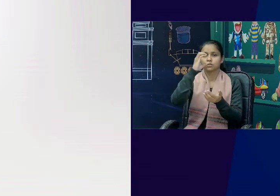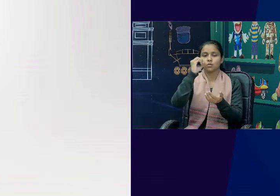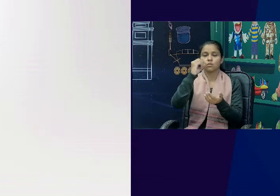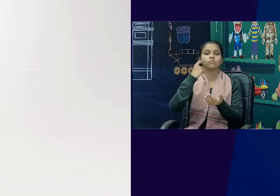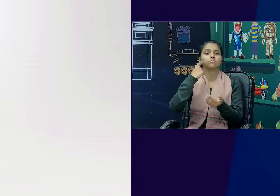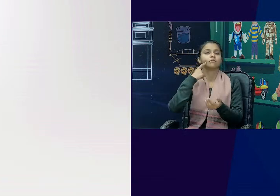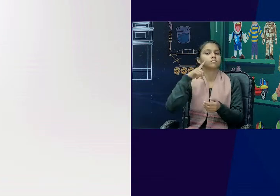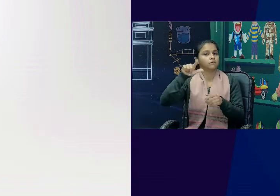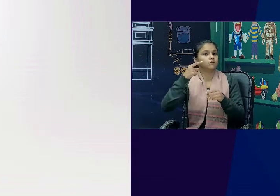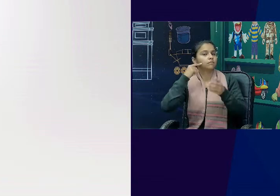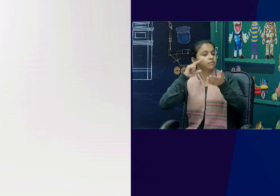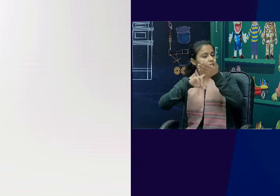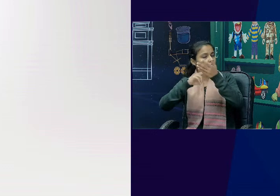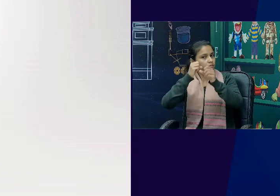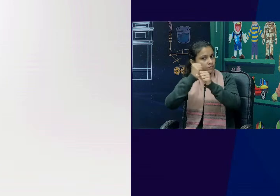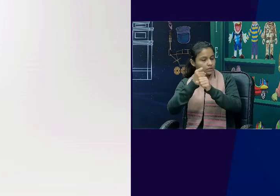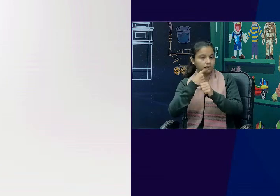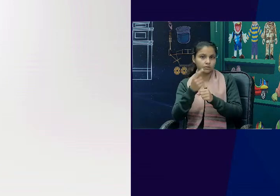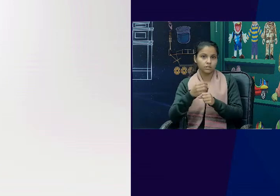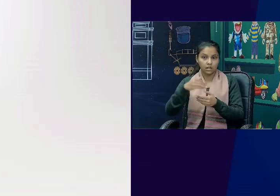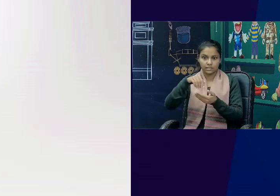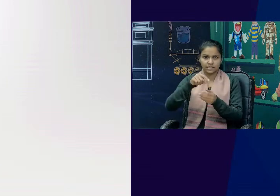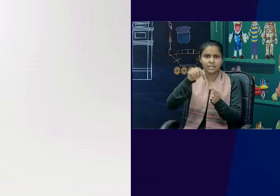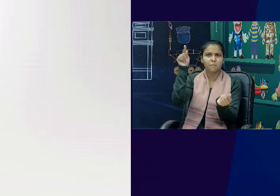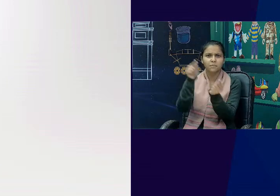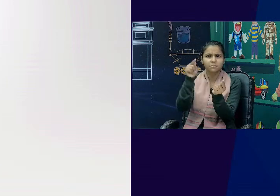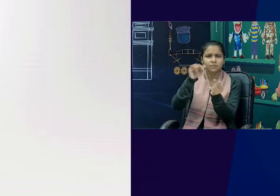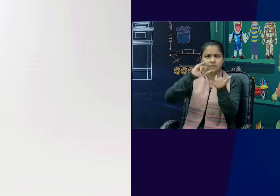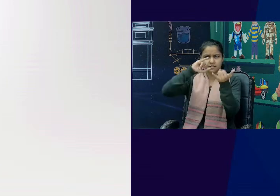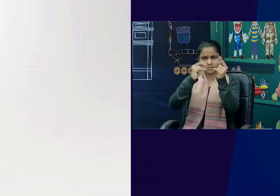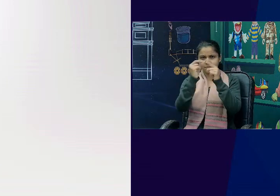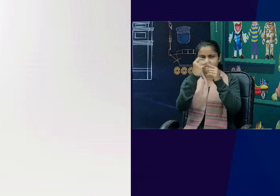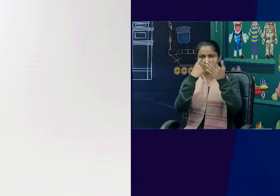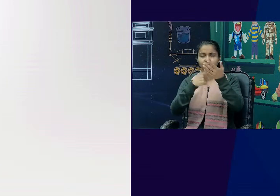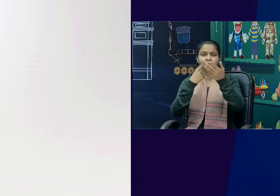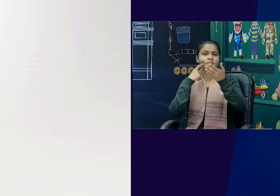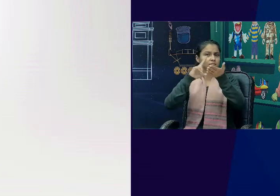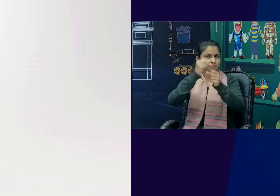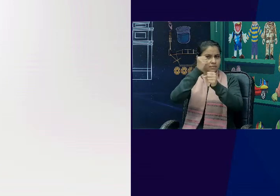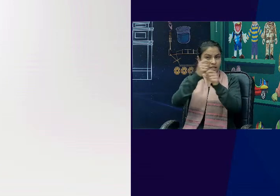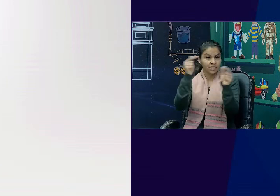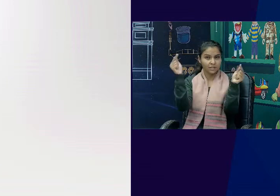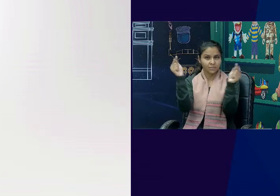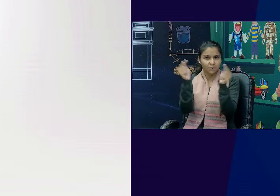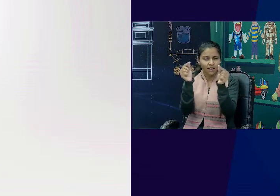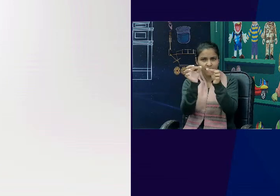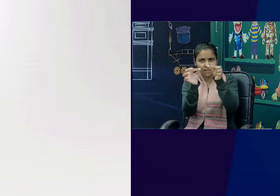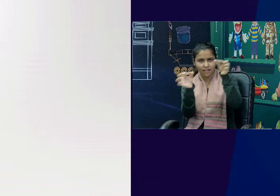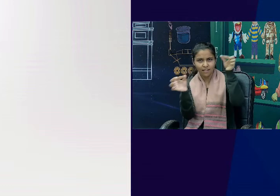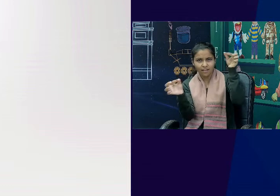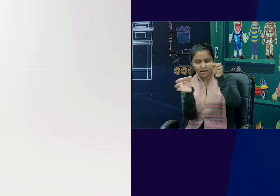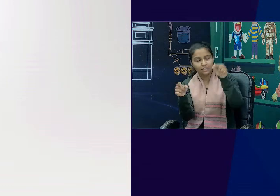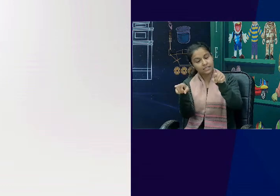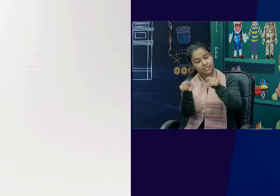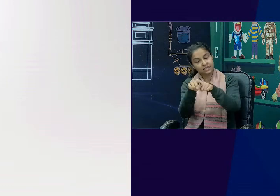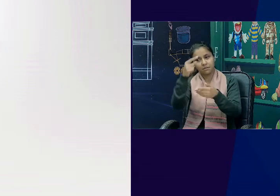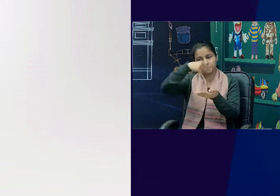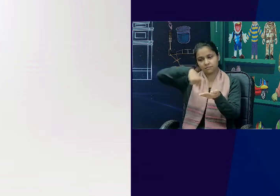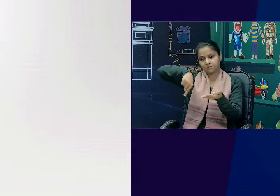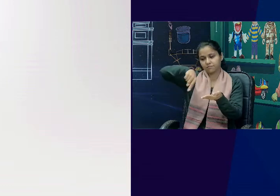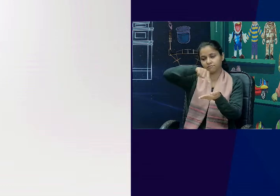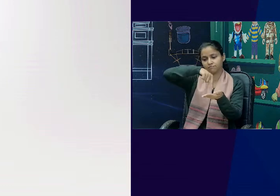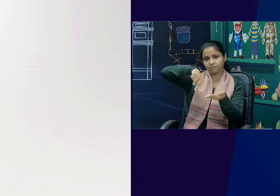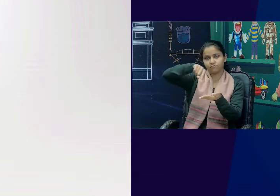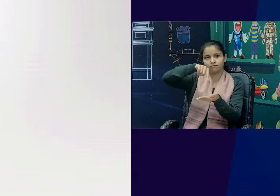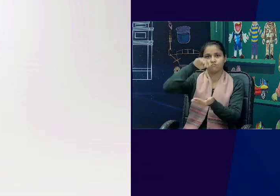we can also use spring. The spring is in a shape which is in a coil. So that way we can